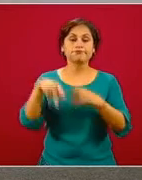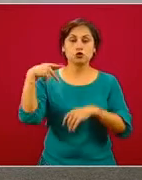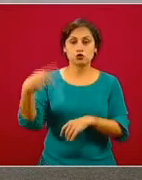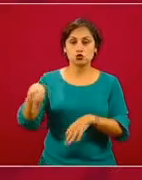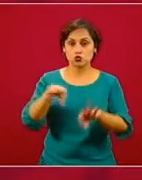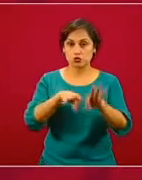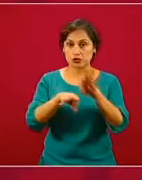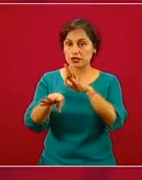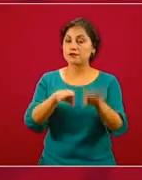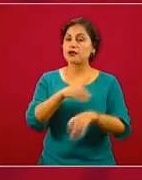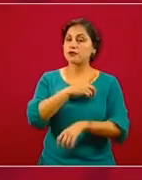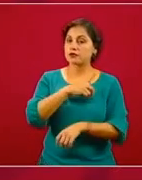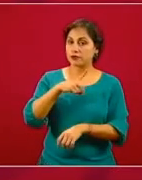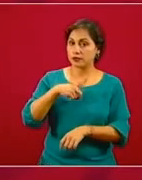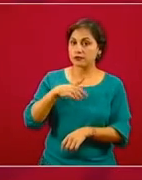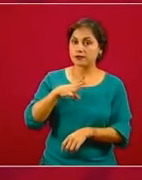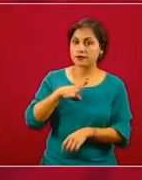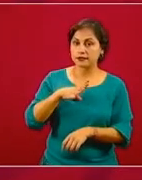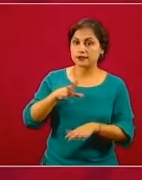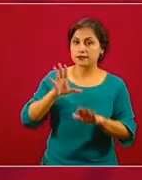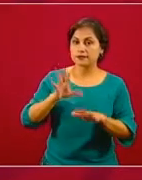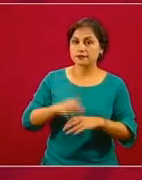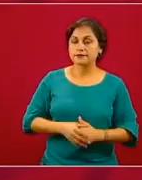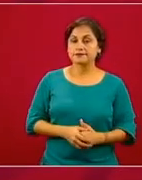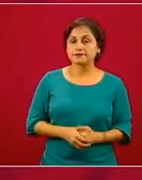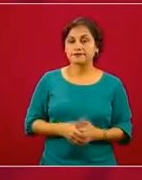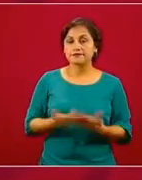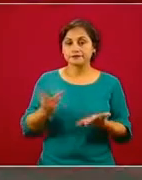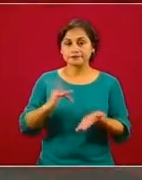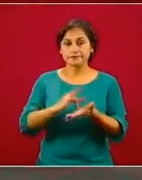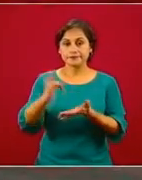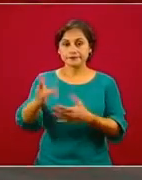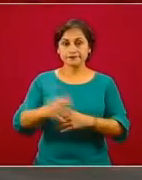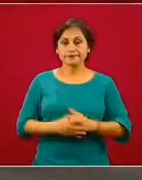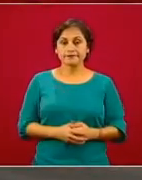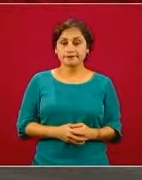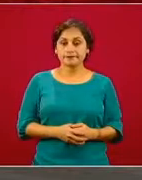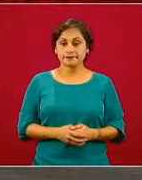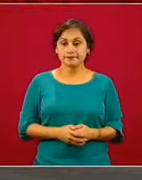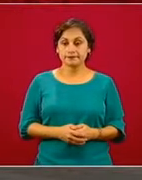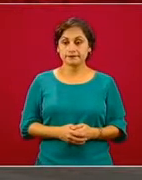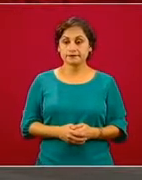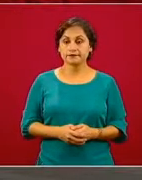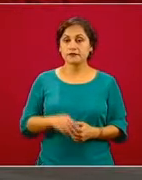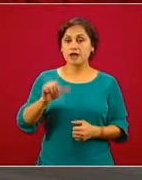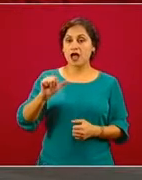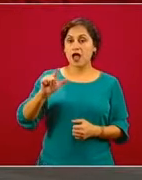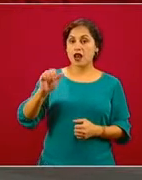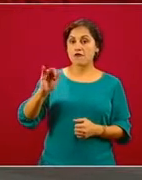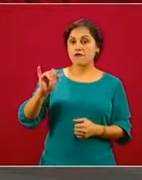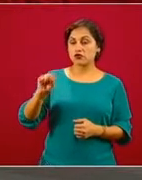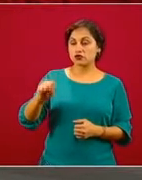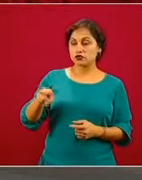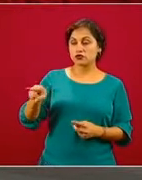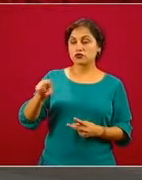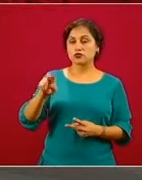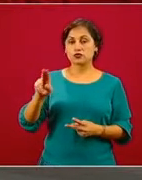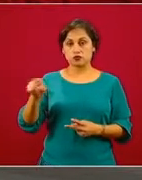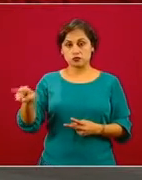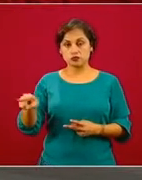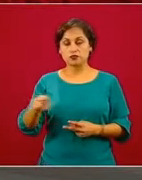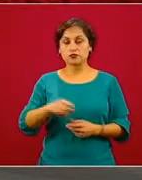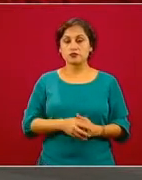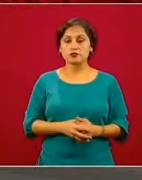can harm them. So they have to use the proper PPE, the proper personal protective equipment.